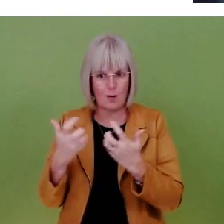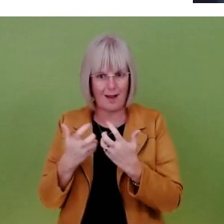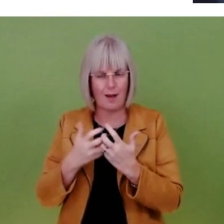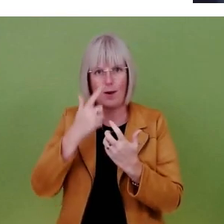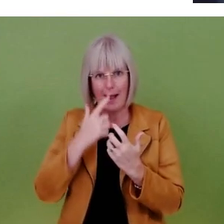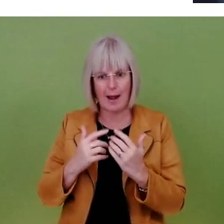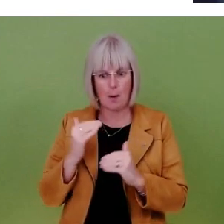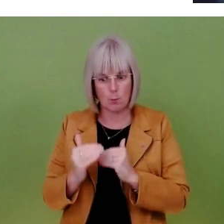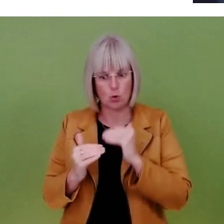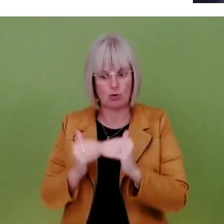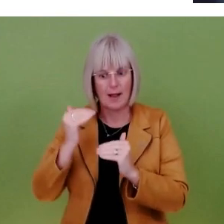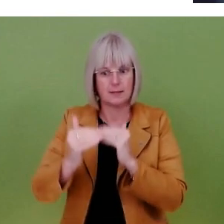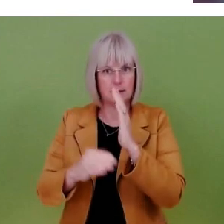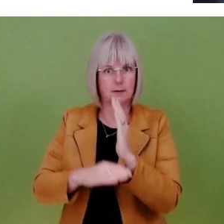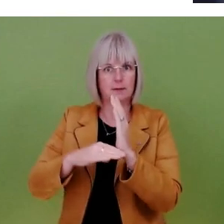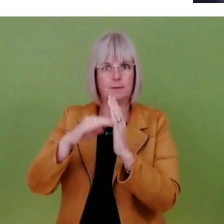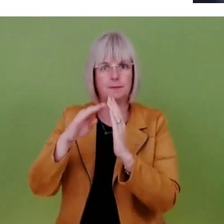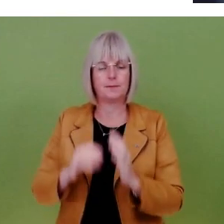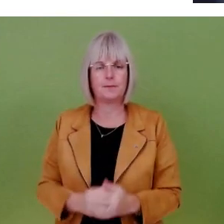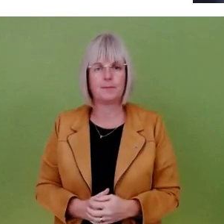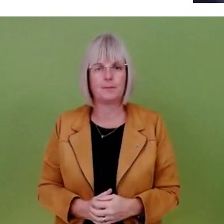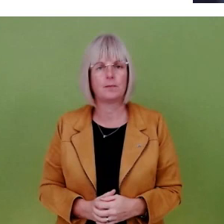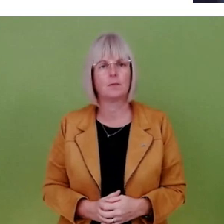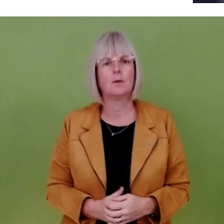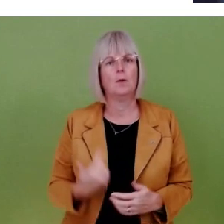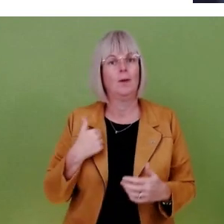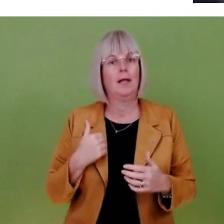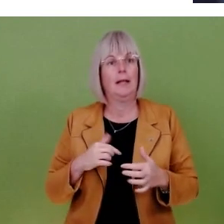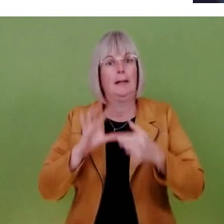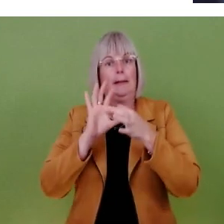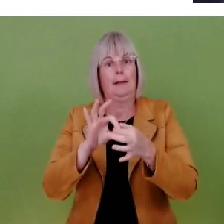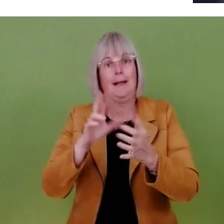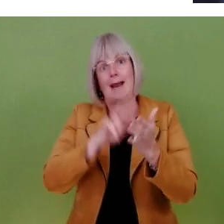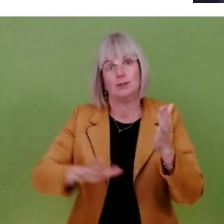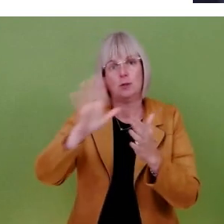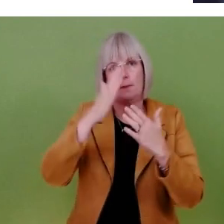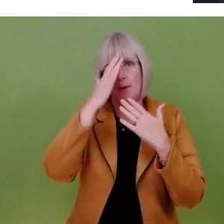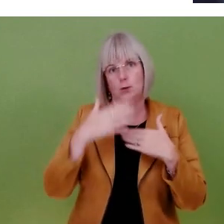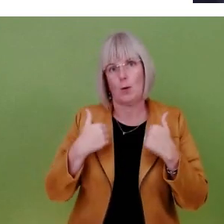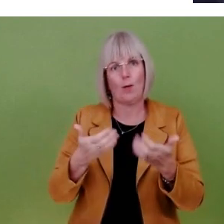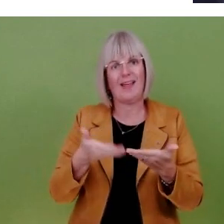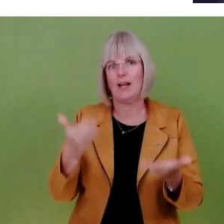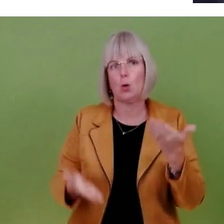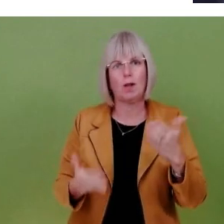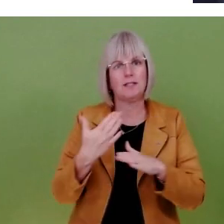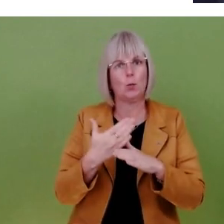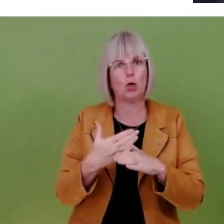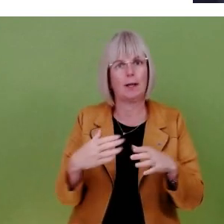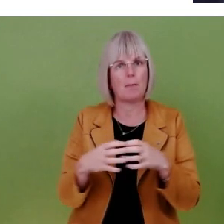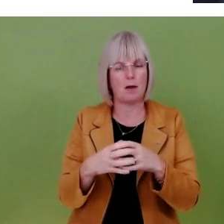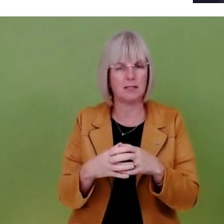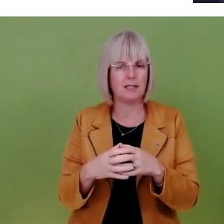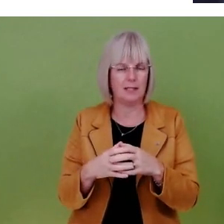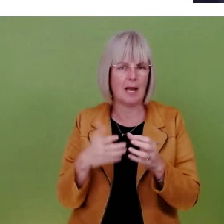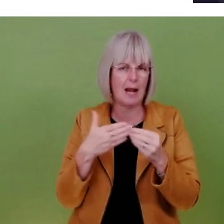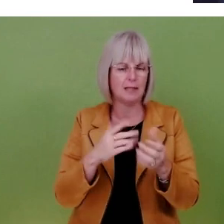We are linked in nationally with a mental health inequalities working party led by Councillor Jackie Dyer, and